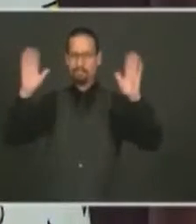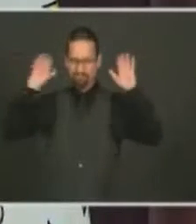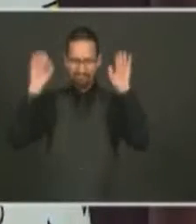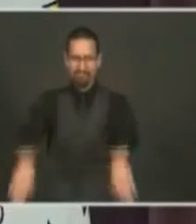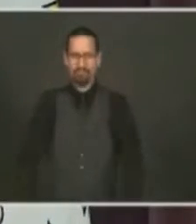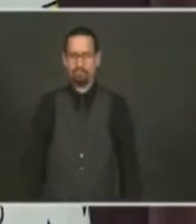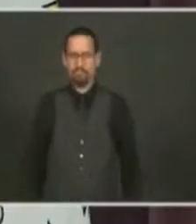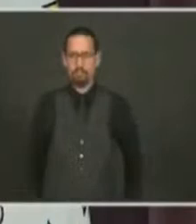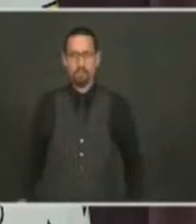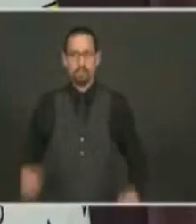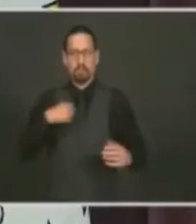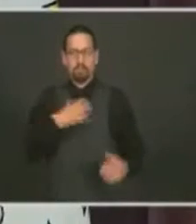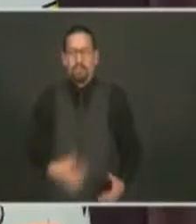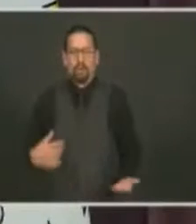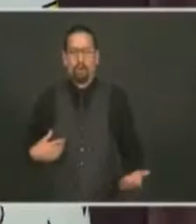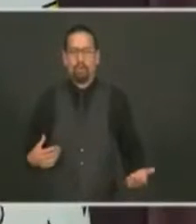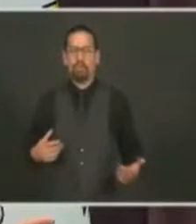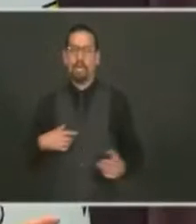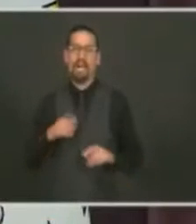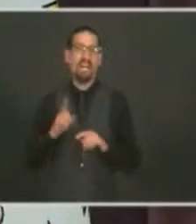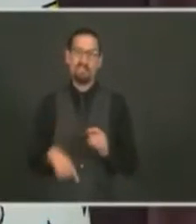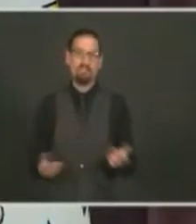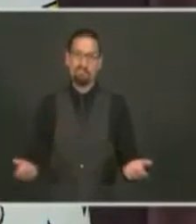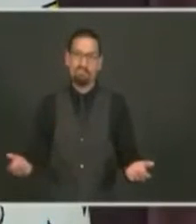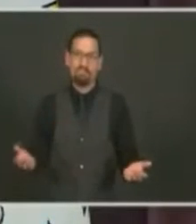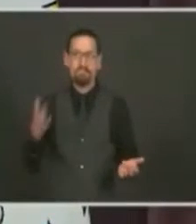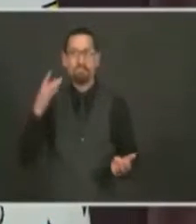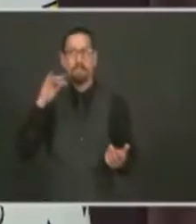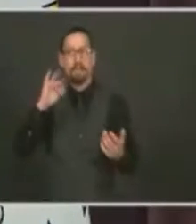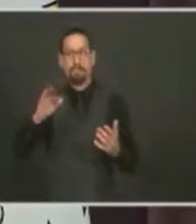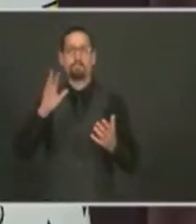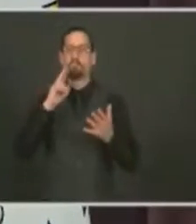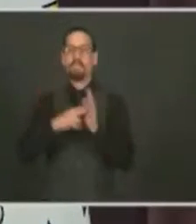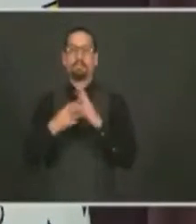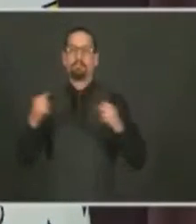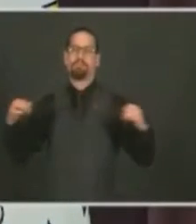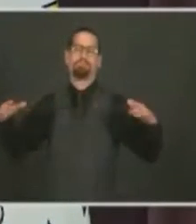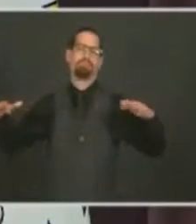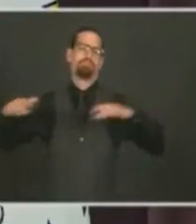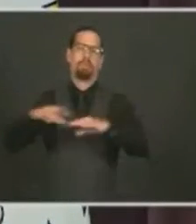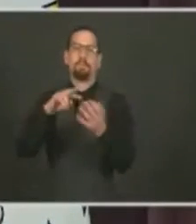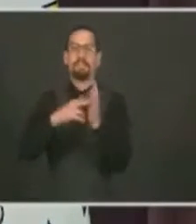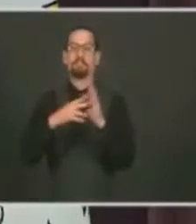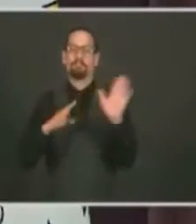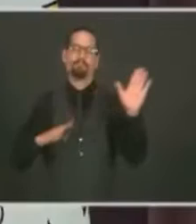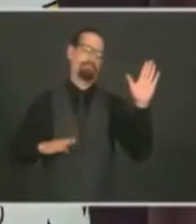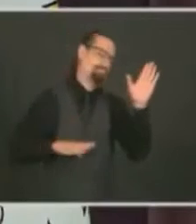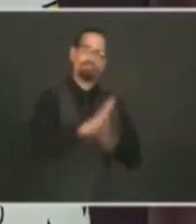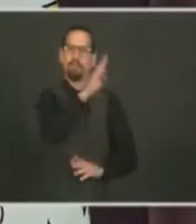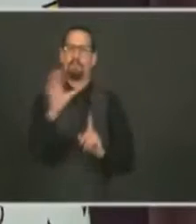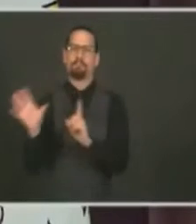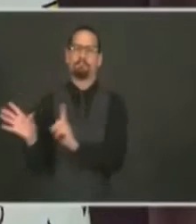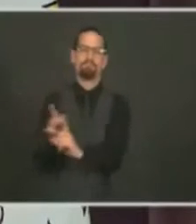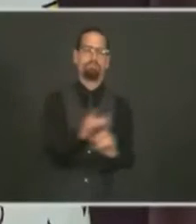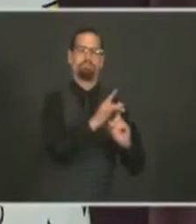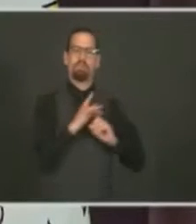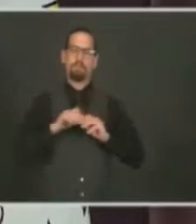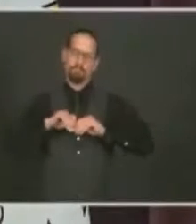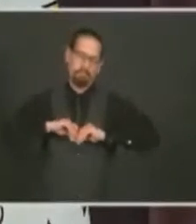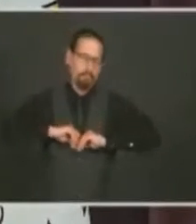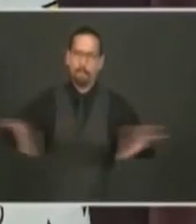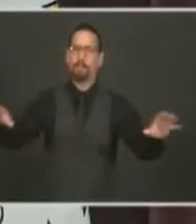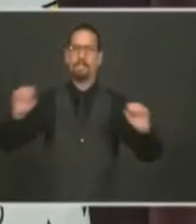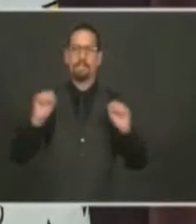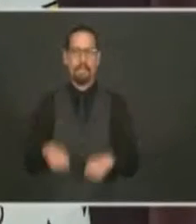can't because then we would have too many. We'd go right back up the curve again. So I assure you that I am looking